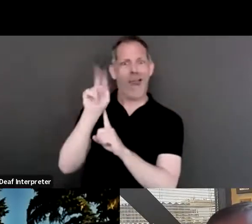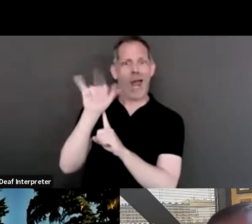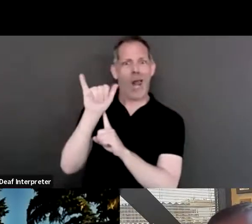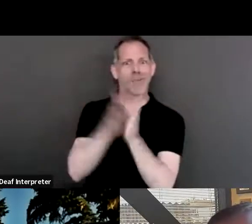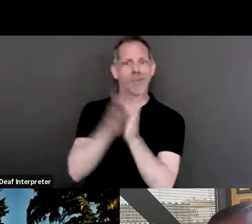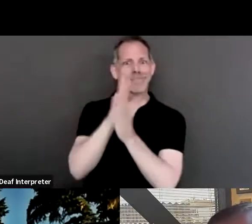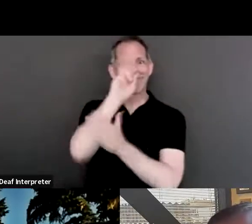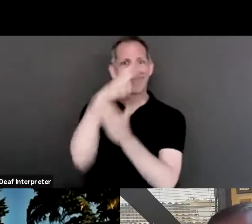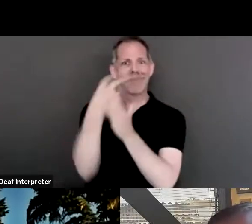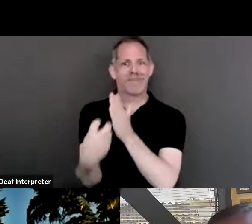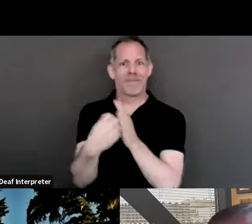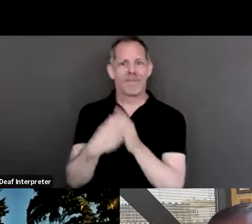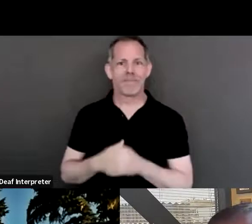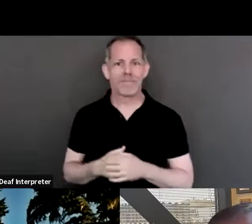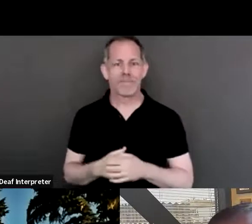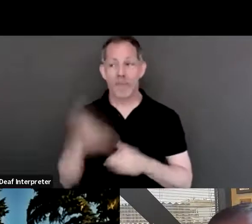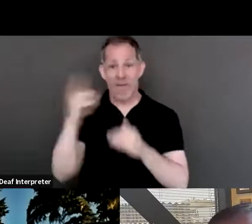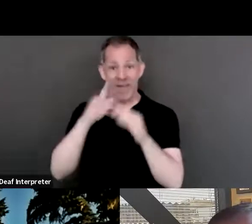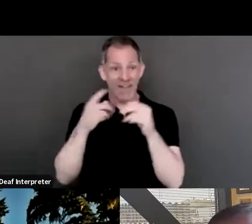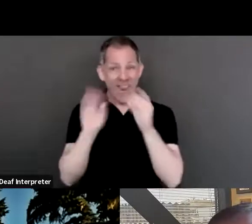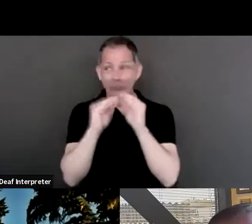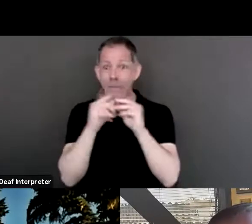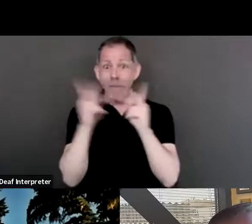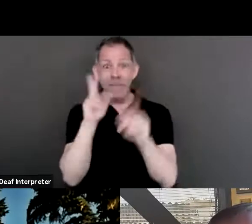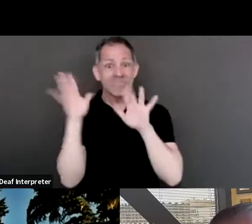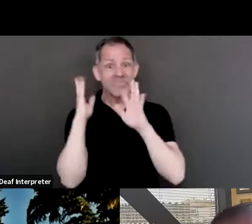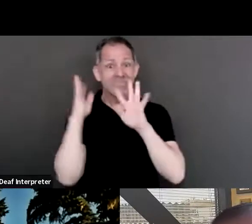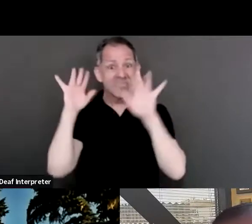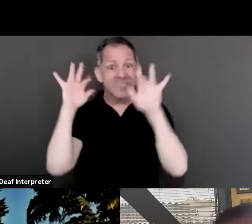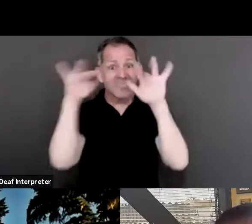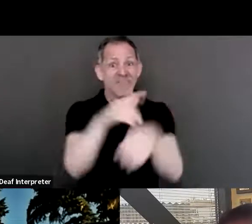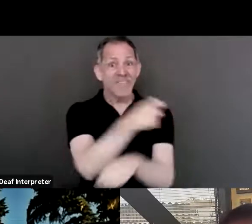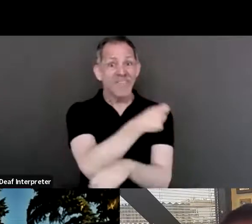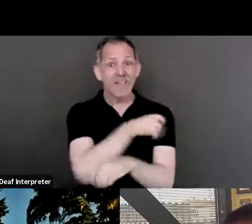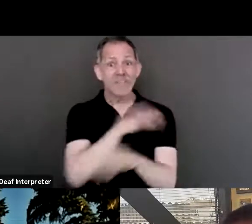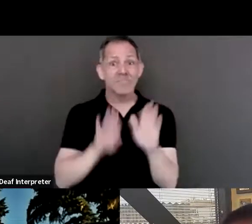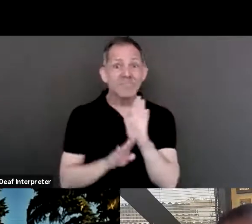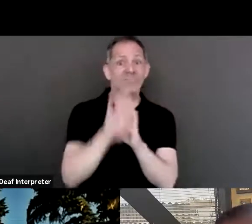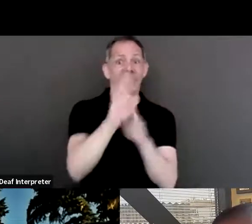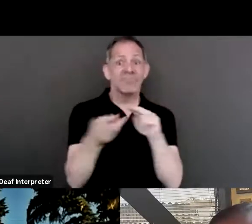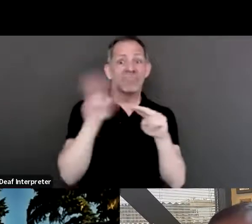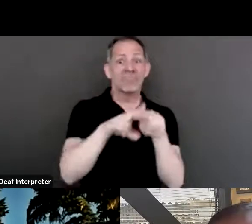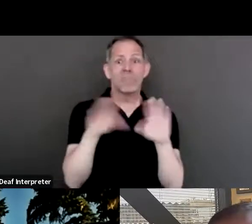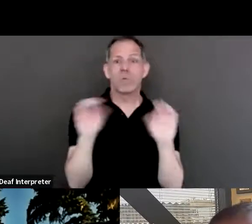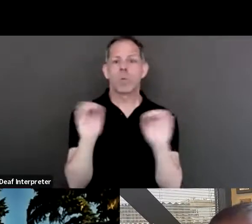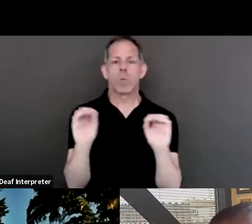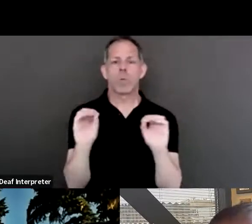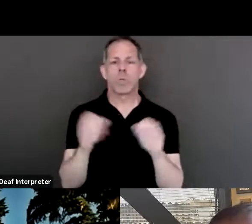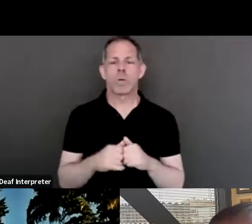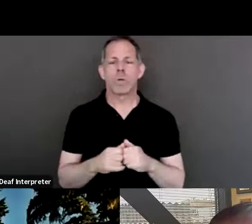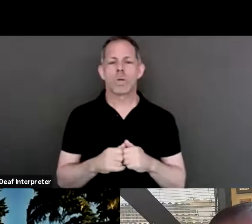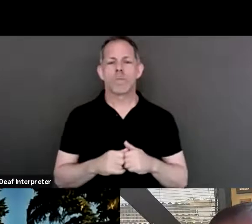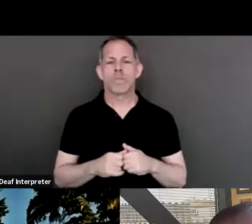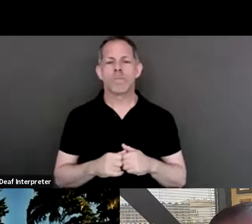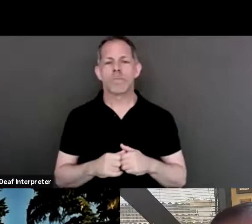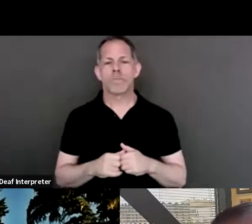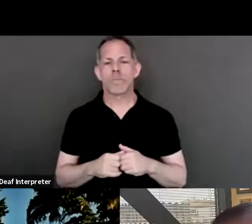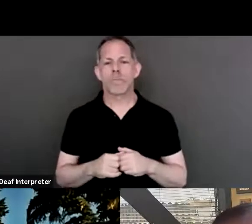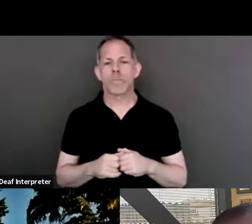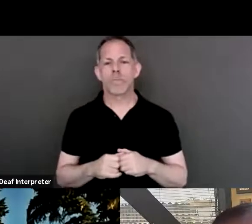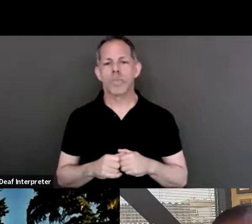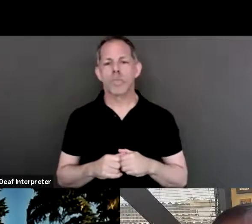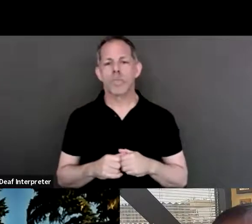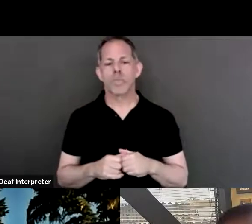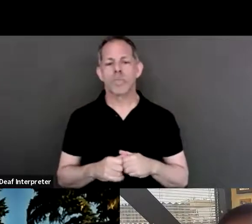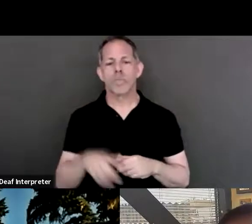data. But and also the lottery entry was also a reward for people that had already